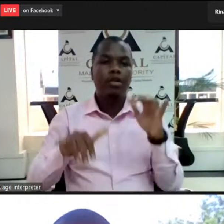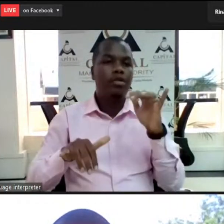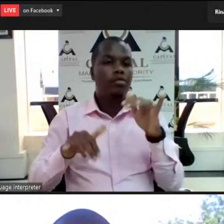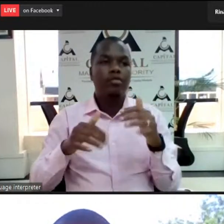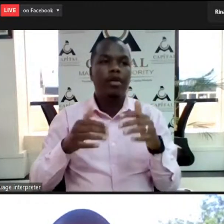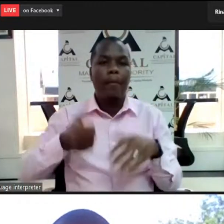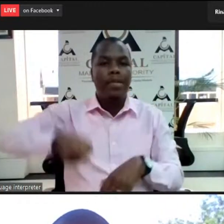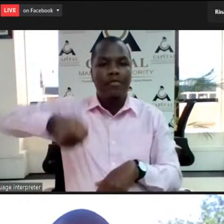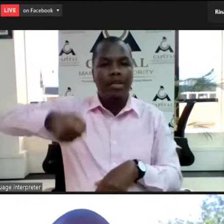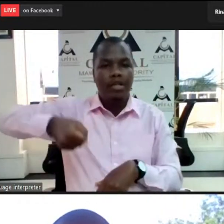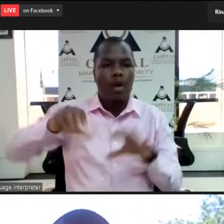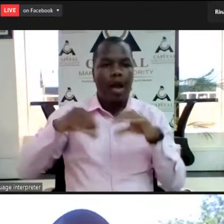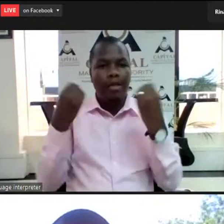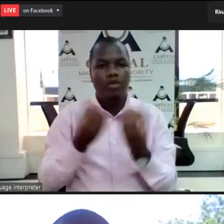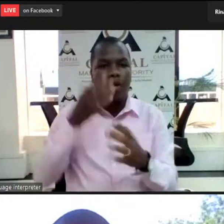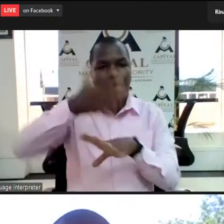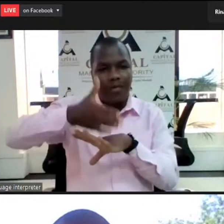briefcase